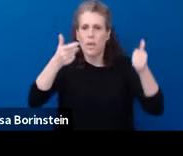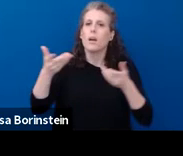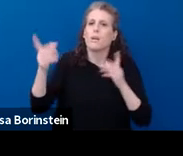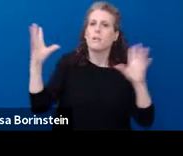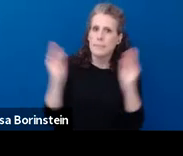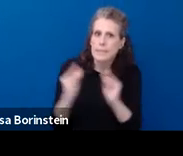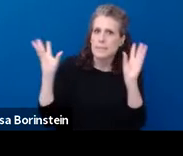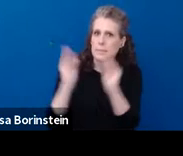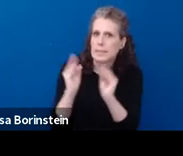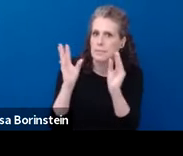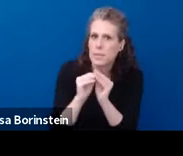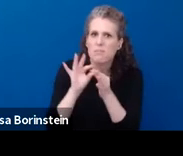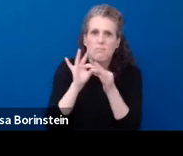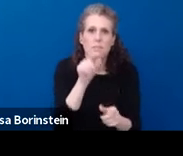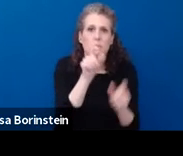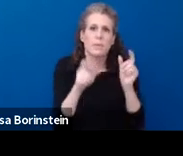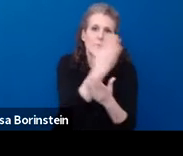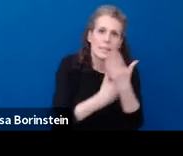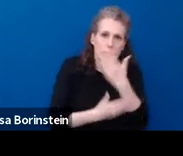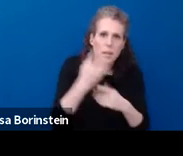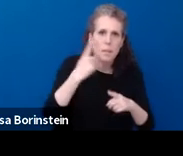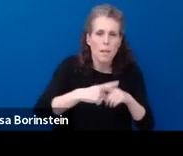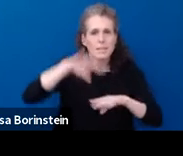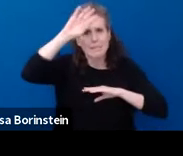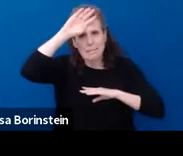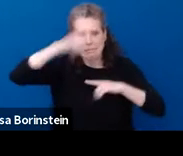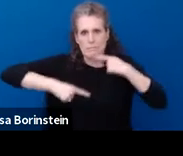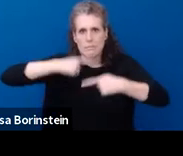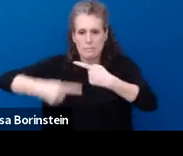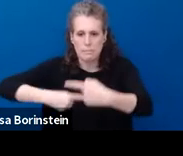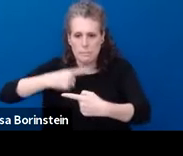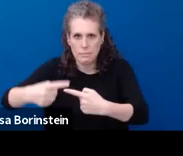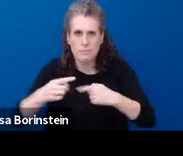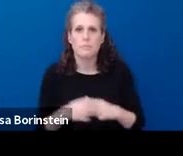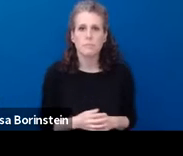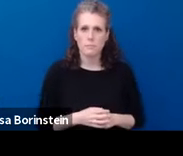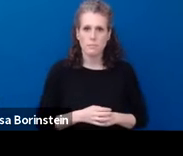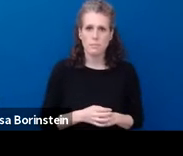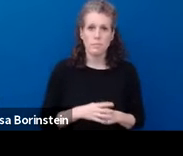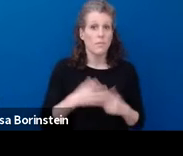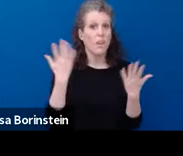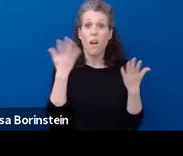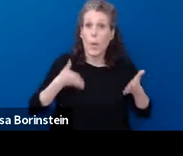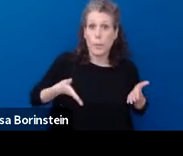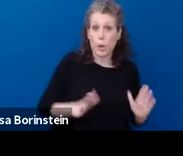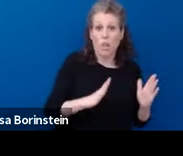with disabilities and chronic diseases. These issues cover the whole life spectrum from birth to